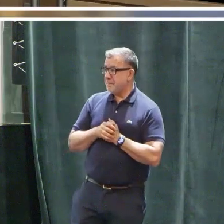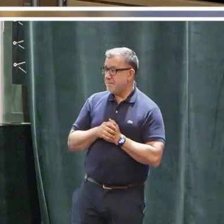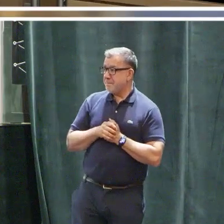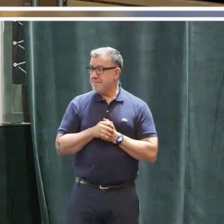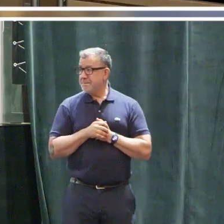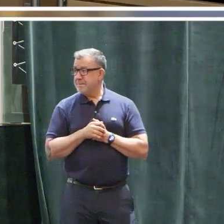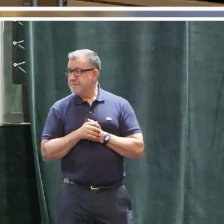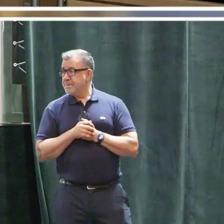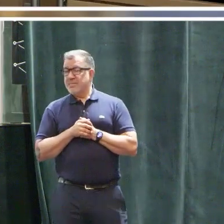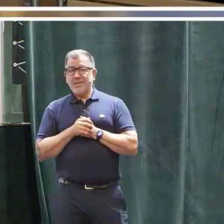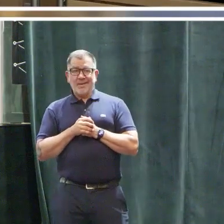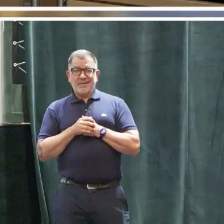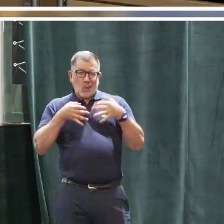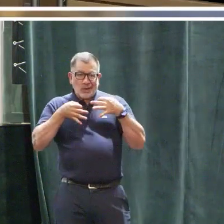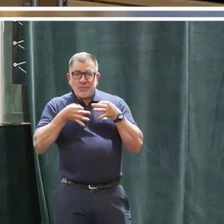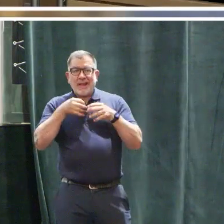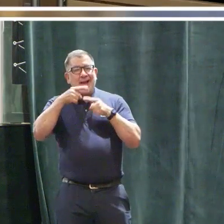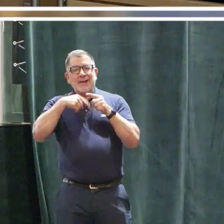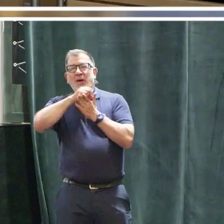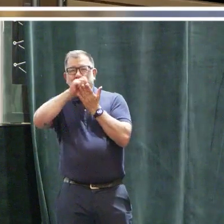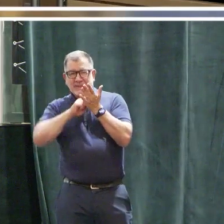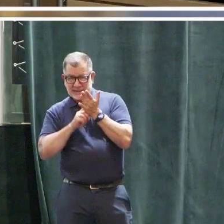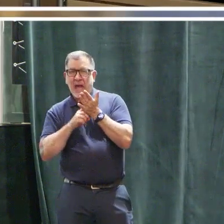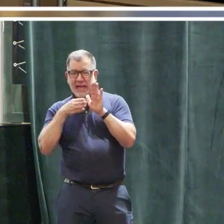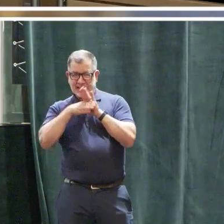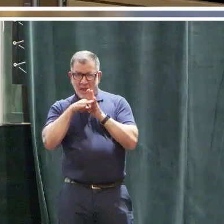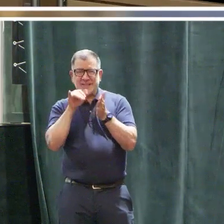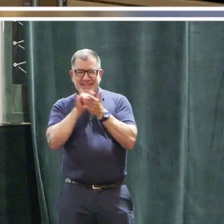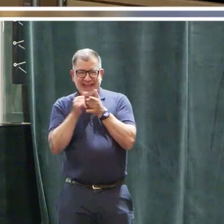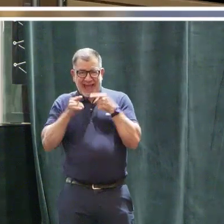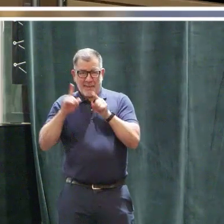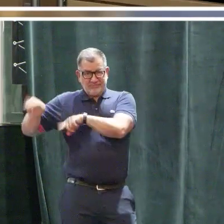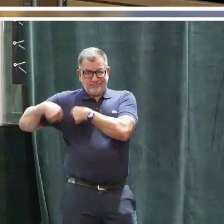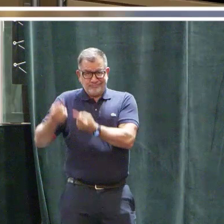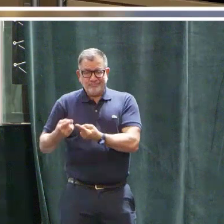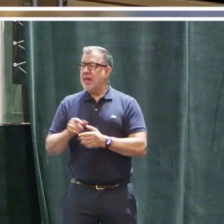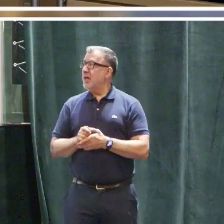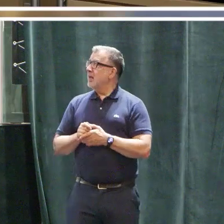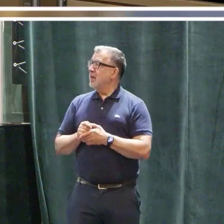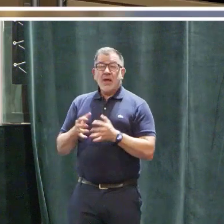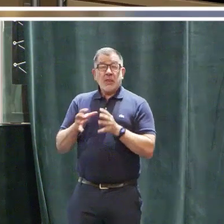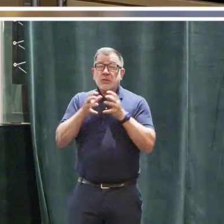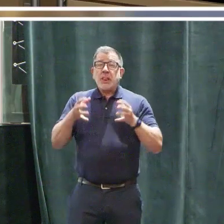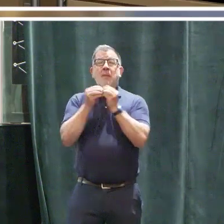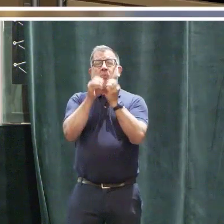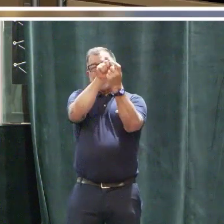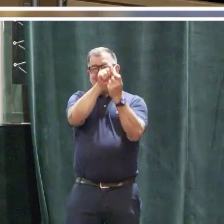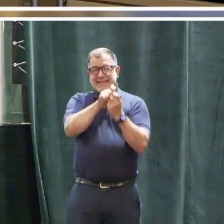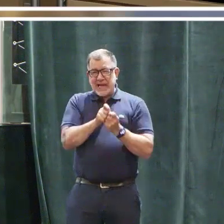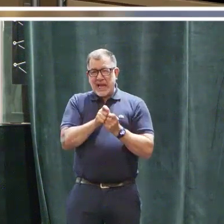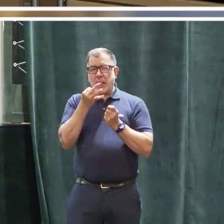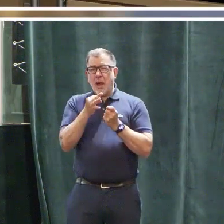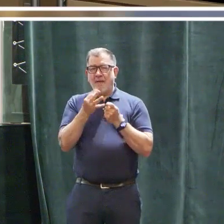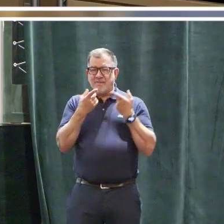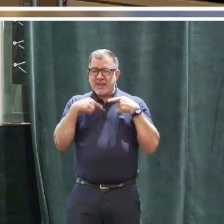that have taken place since the last time we met. We've got a greater level of detail in the alignment, the